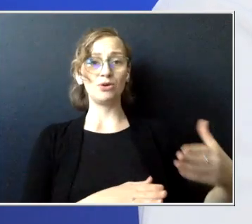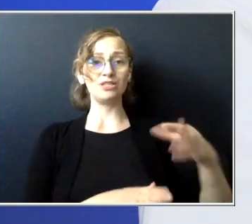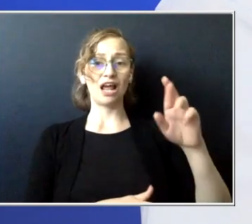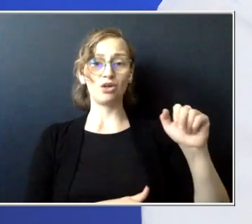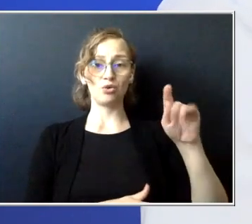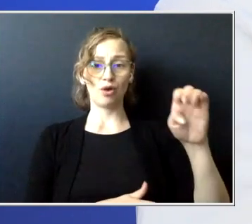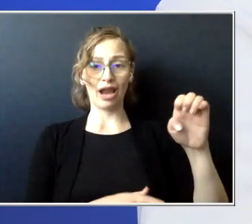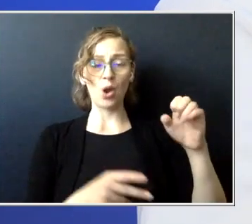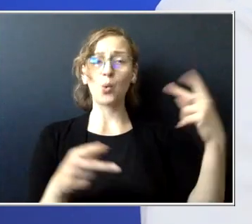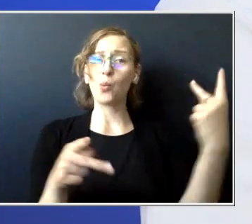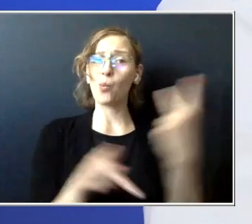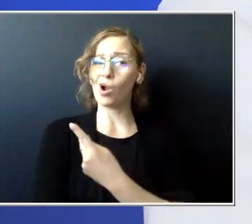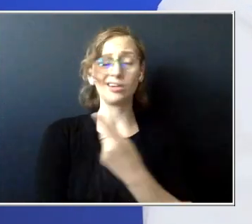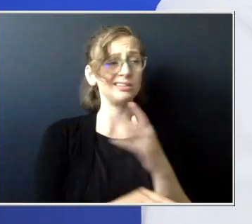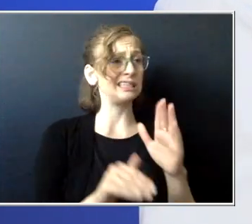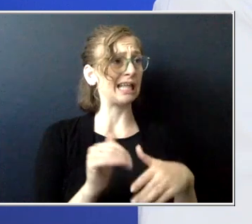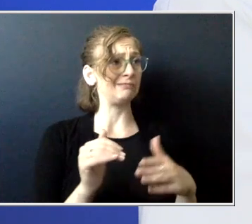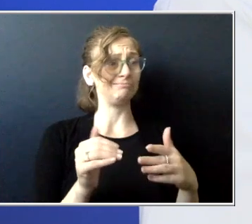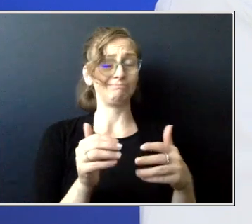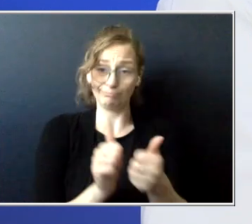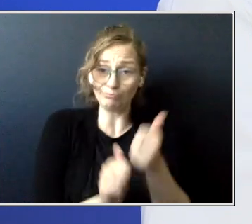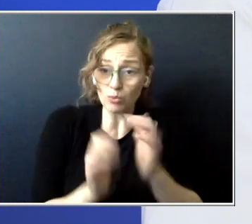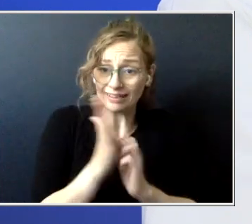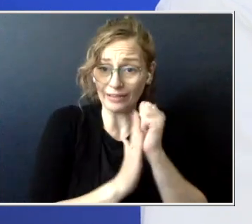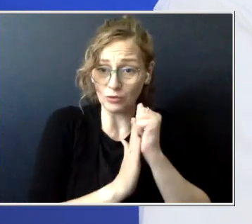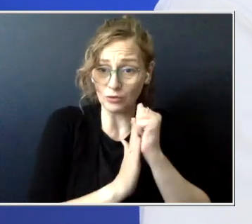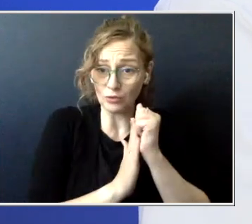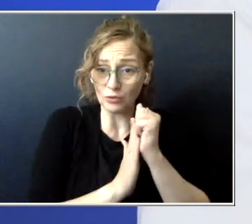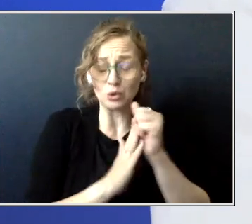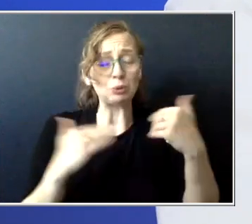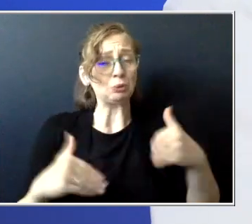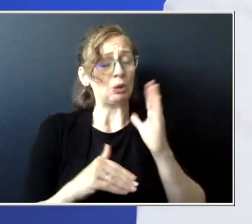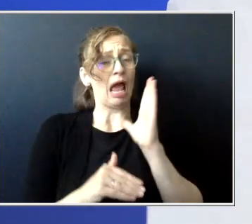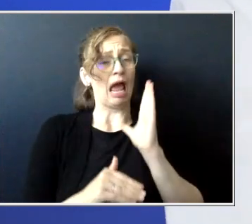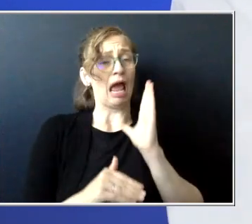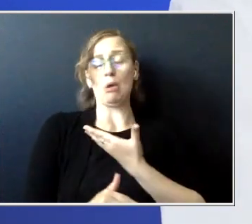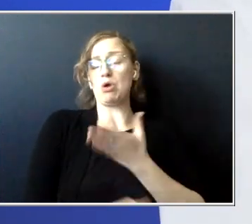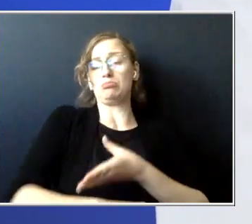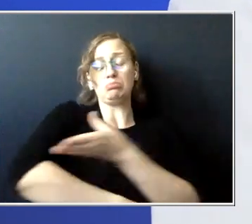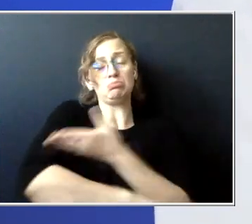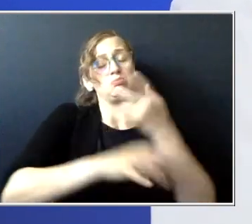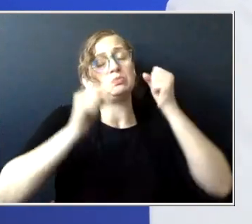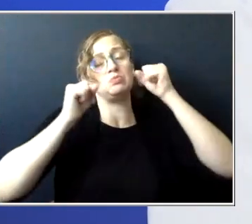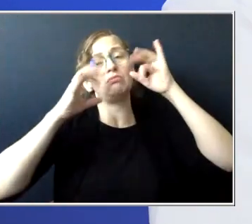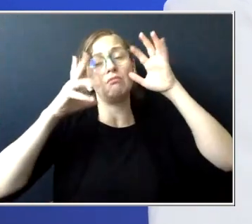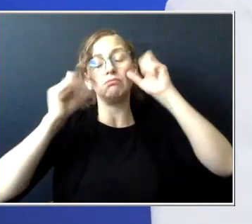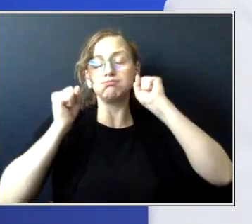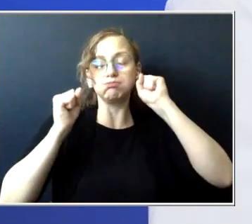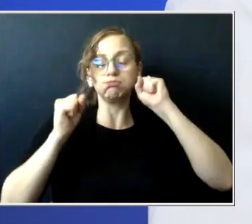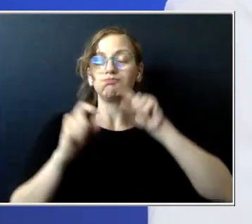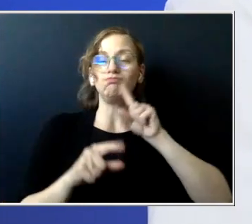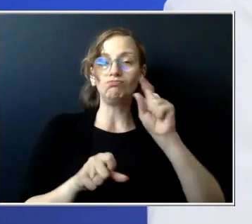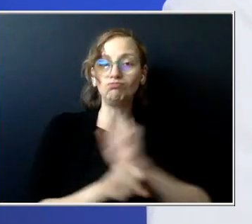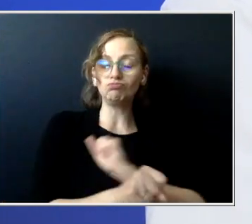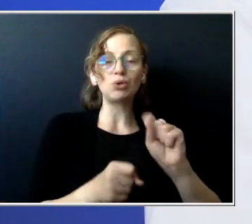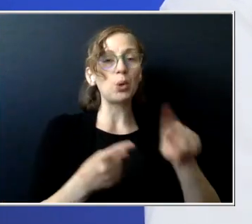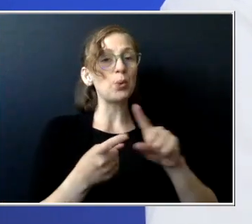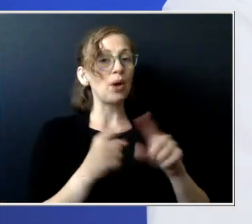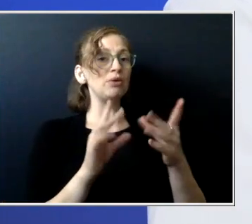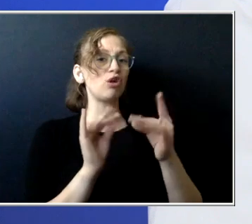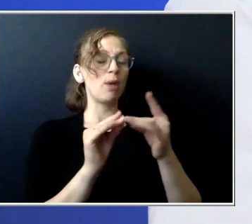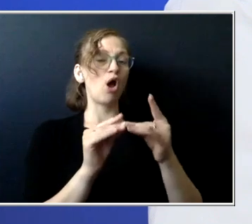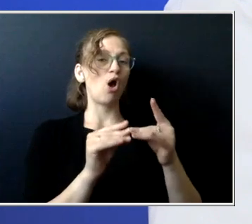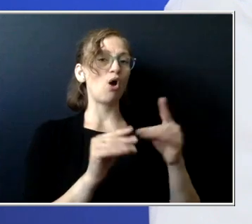It's remarkable in terms of how far we've come. And I think when we talk about some of the recalls later and some of the other things, I think it's important for people to put it in